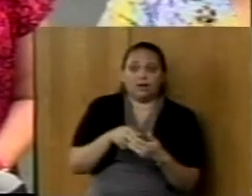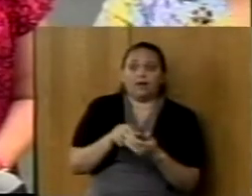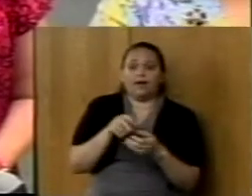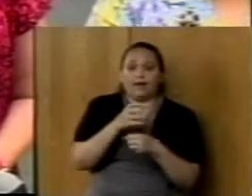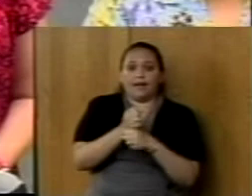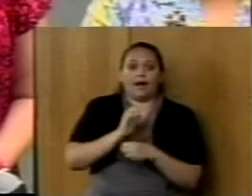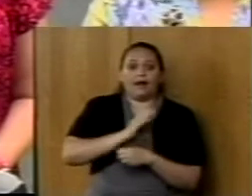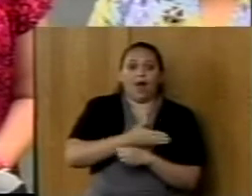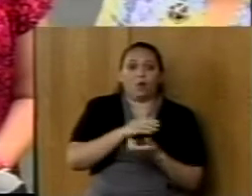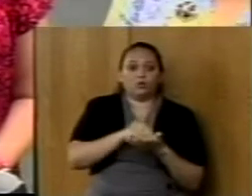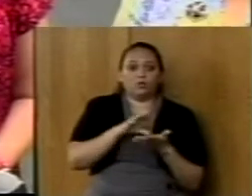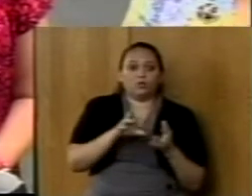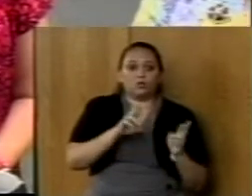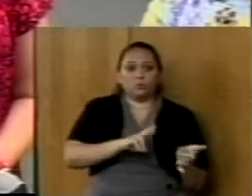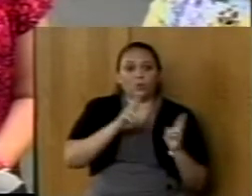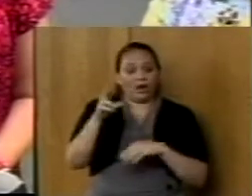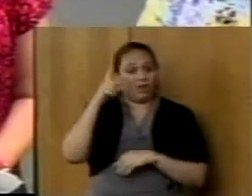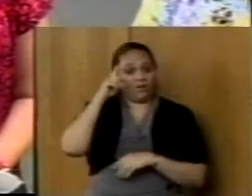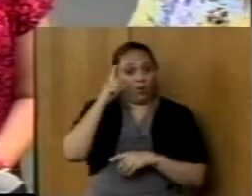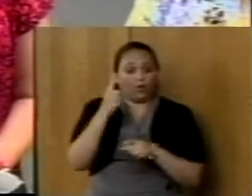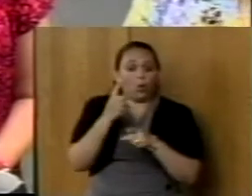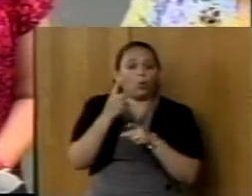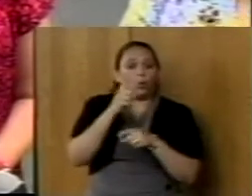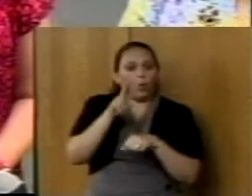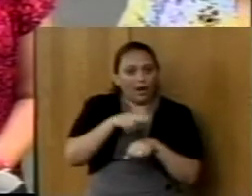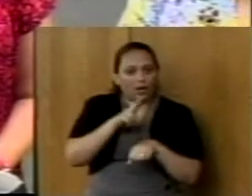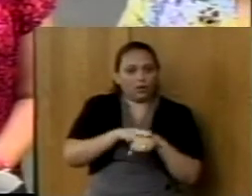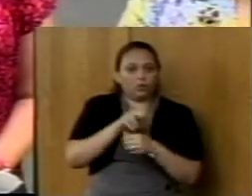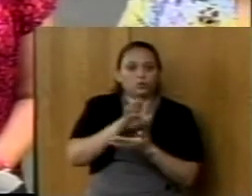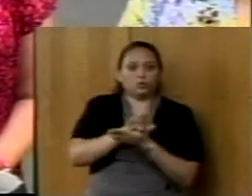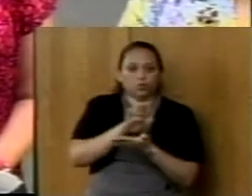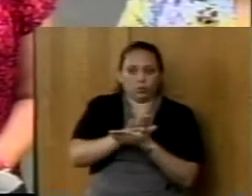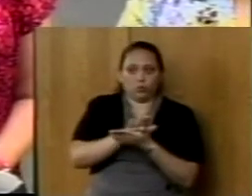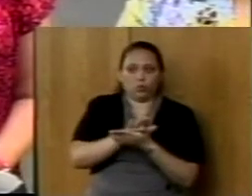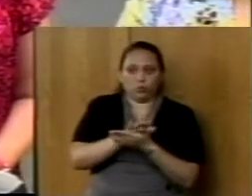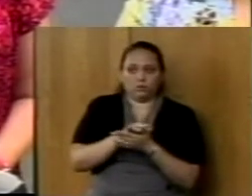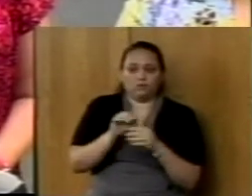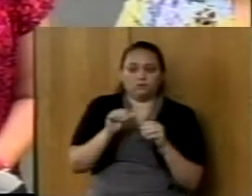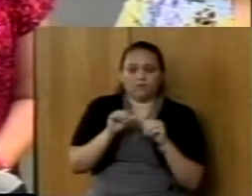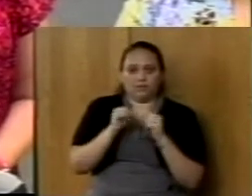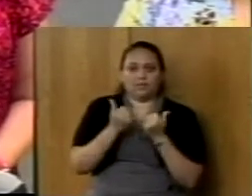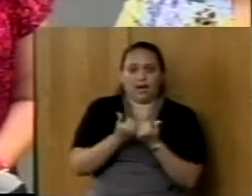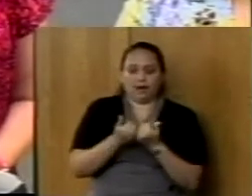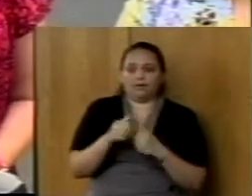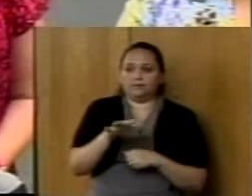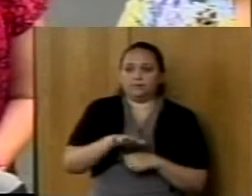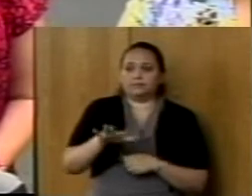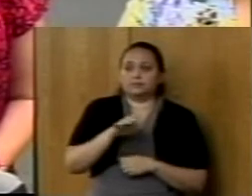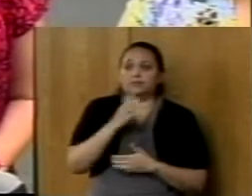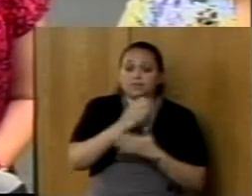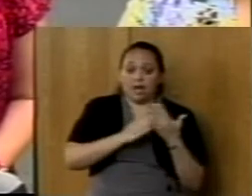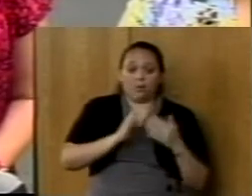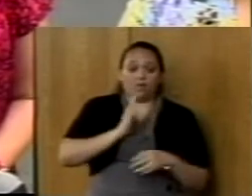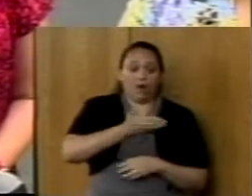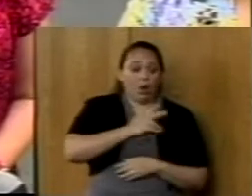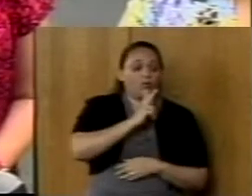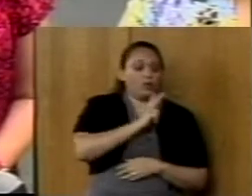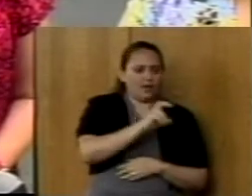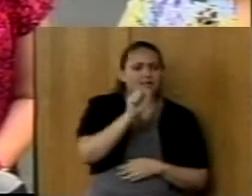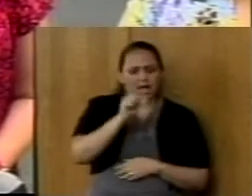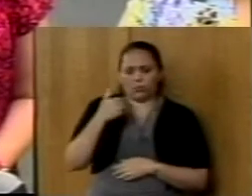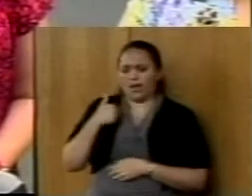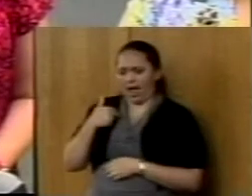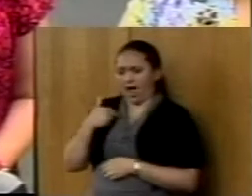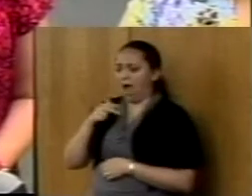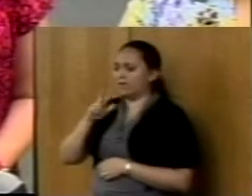ready for the regular school setting, which is the school district. Some of our 3-year-olds, yes, we have a 3-year-old program. It is